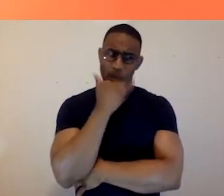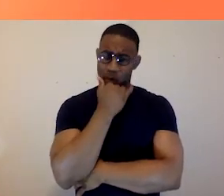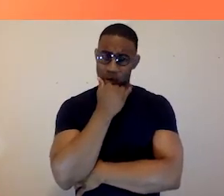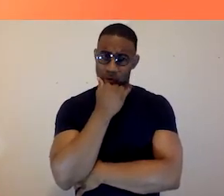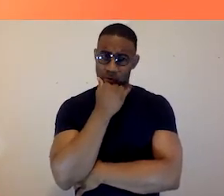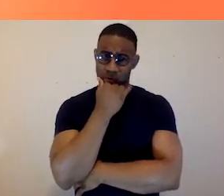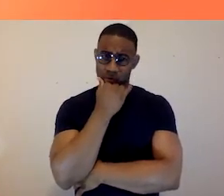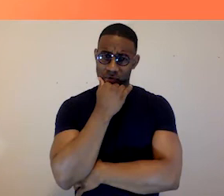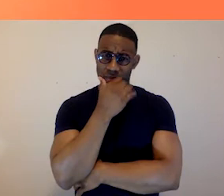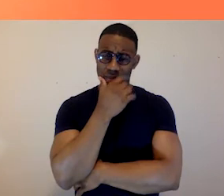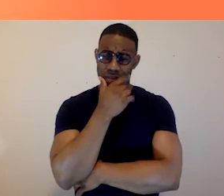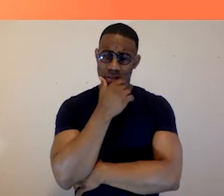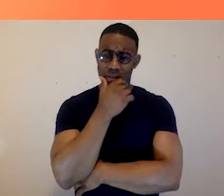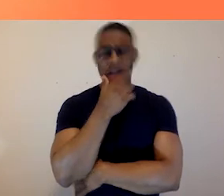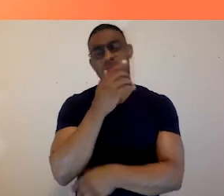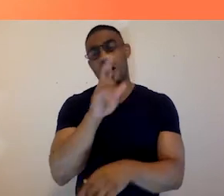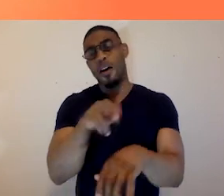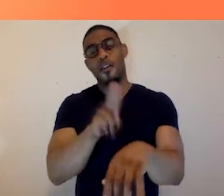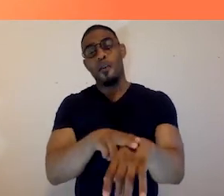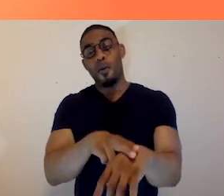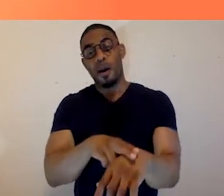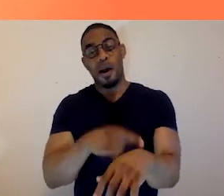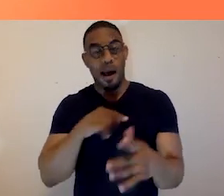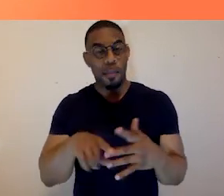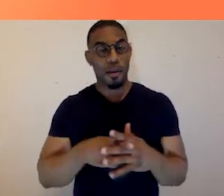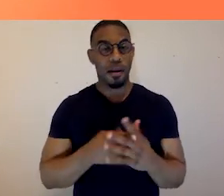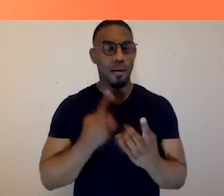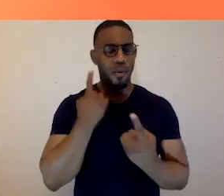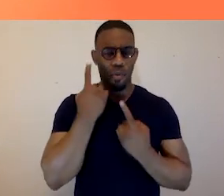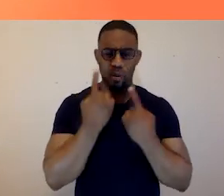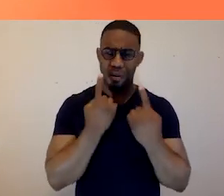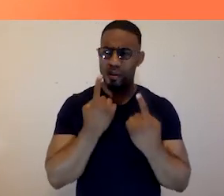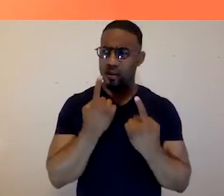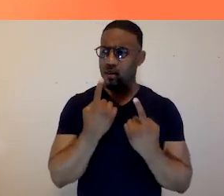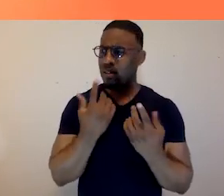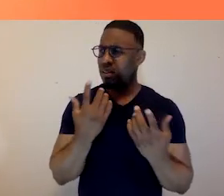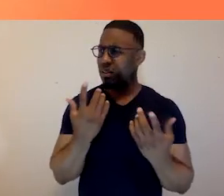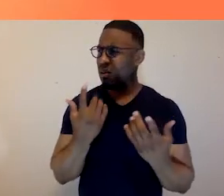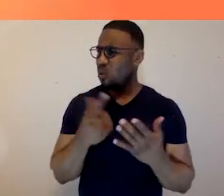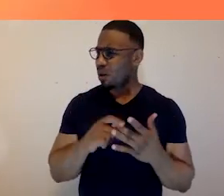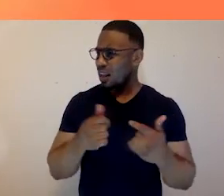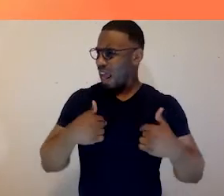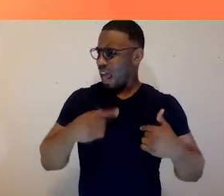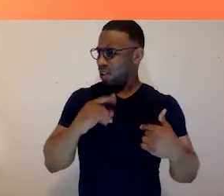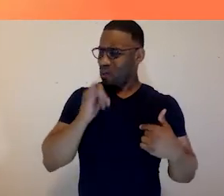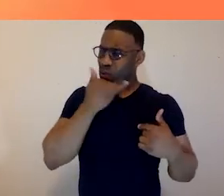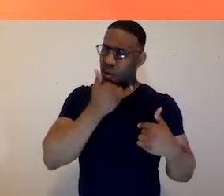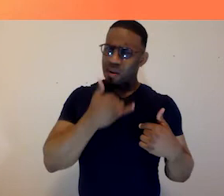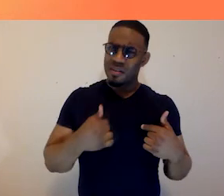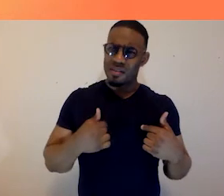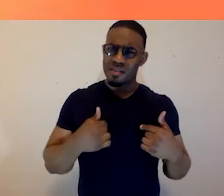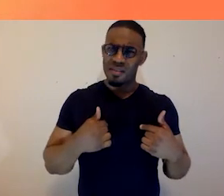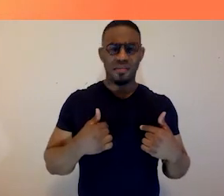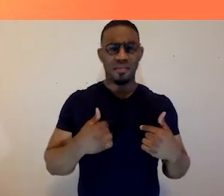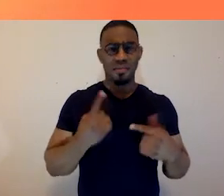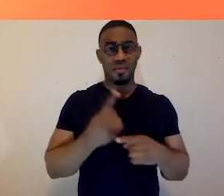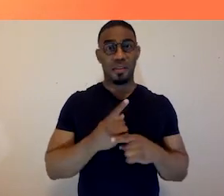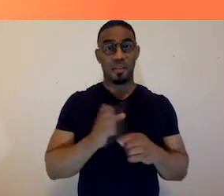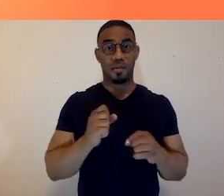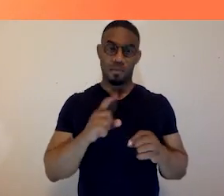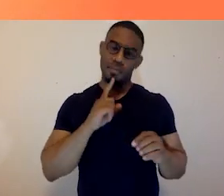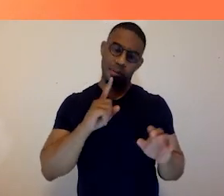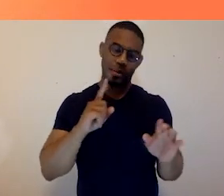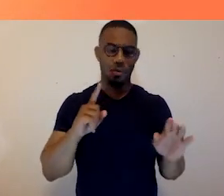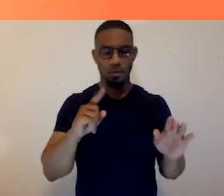wrong. And of course, I began wondering, what did I do wrong? Right? So being